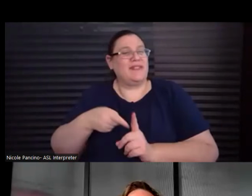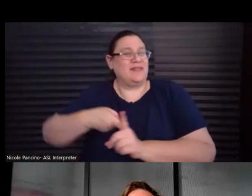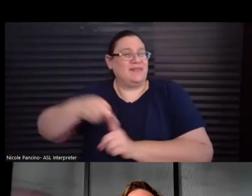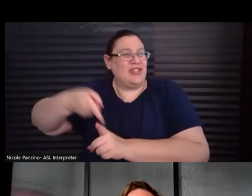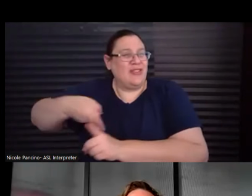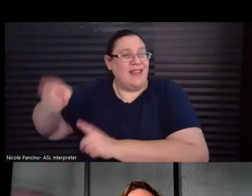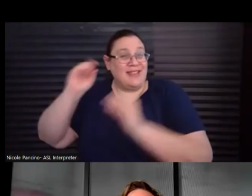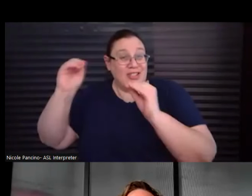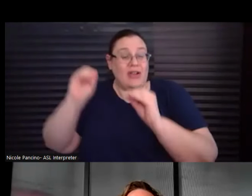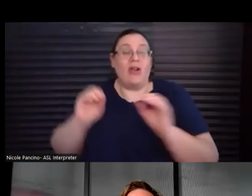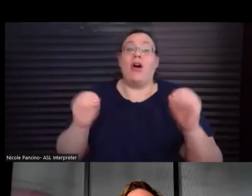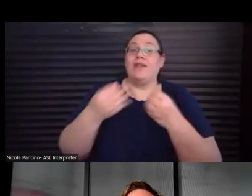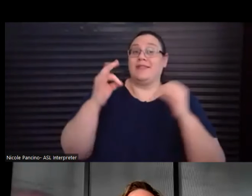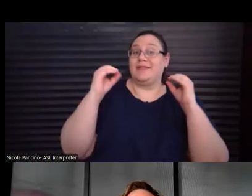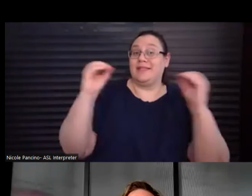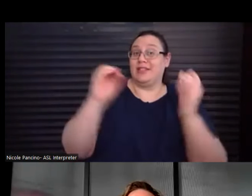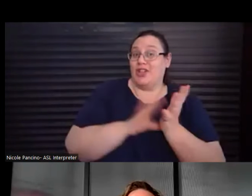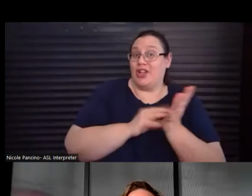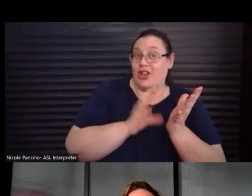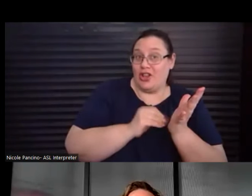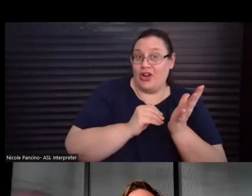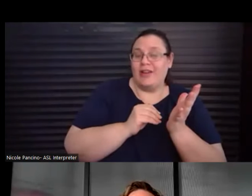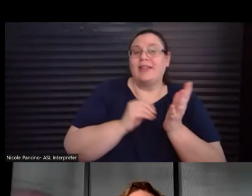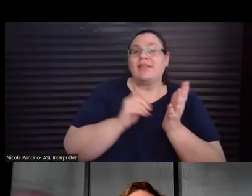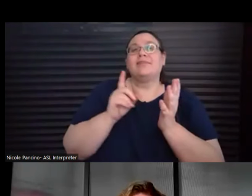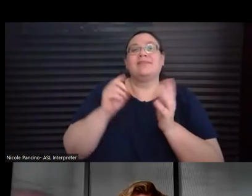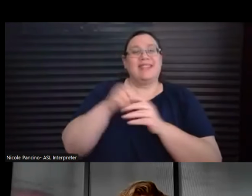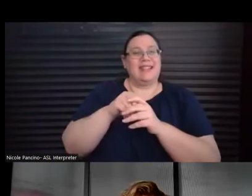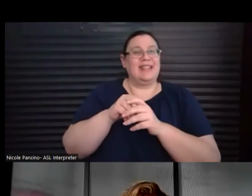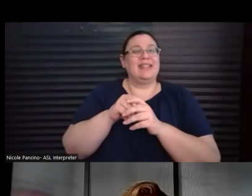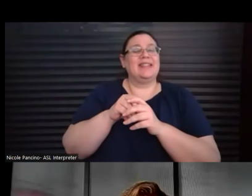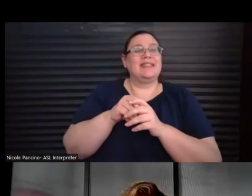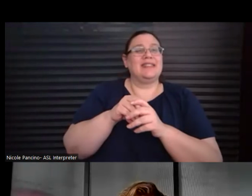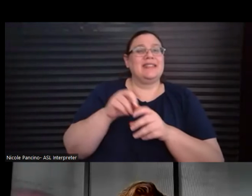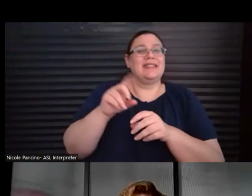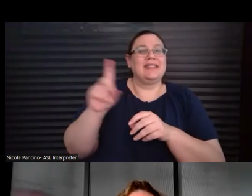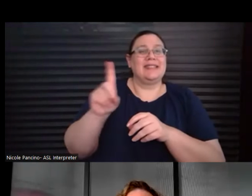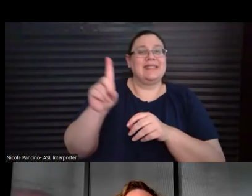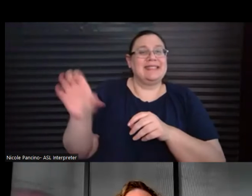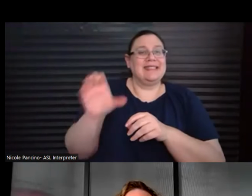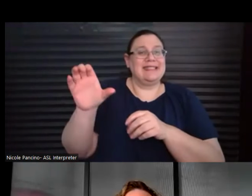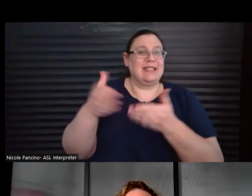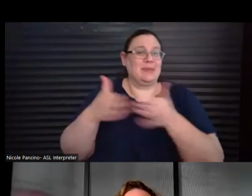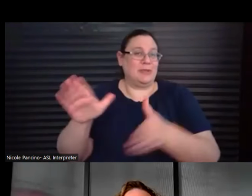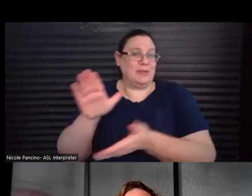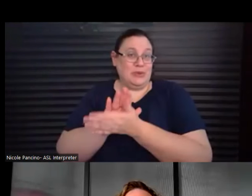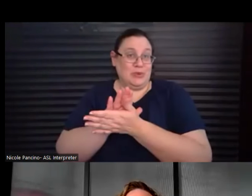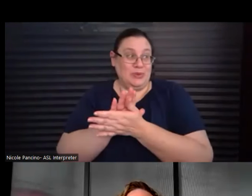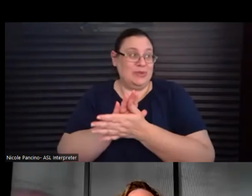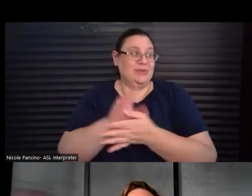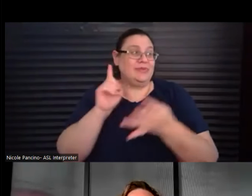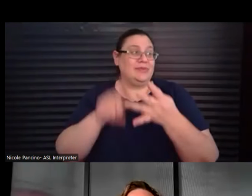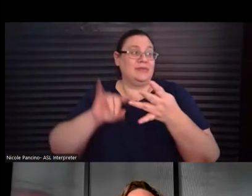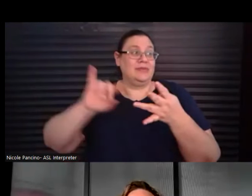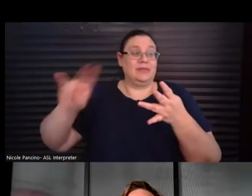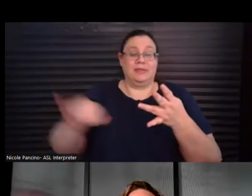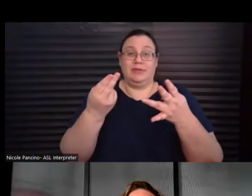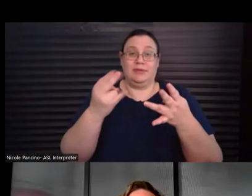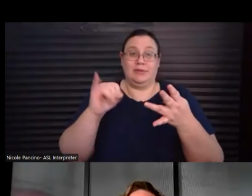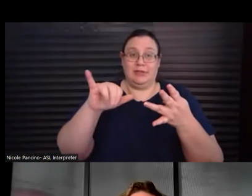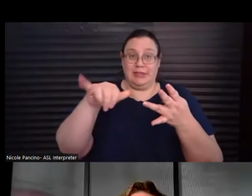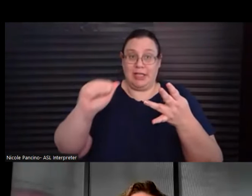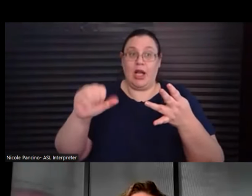of Teaching and Learning at the District of Columbia Public Schools. Jaya Cooper is a former